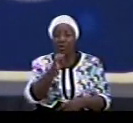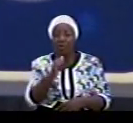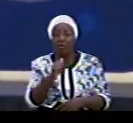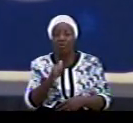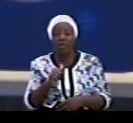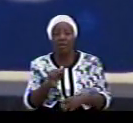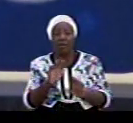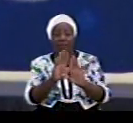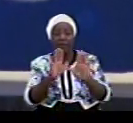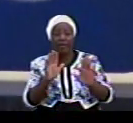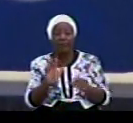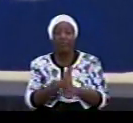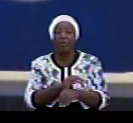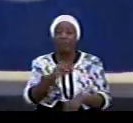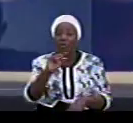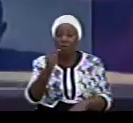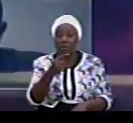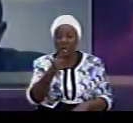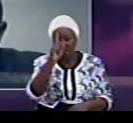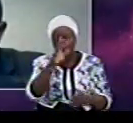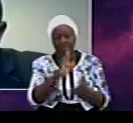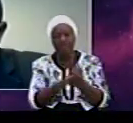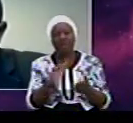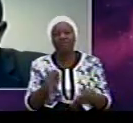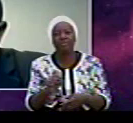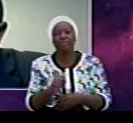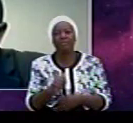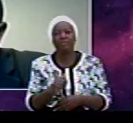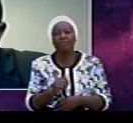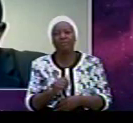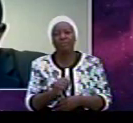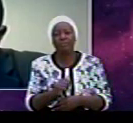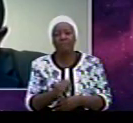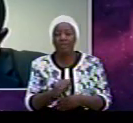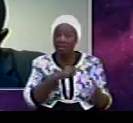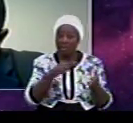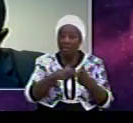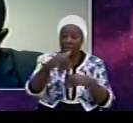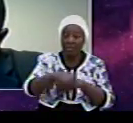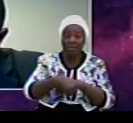fearful, only believe. Tonight,